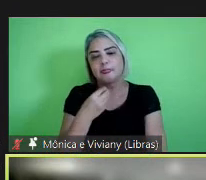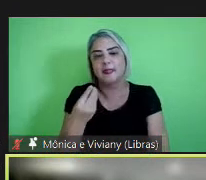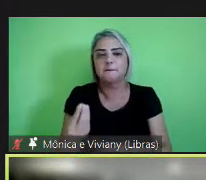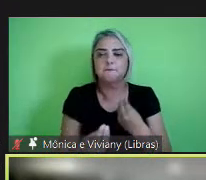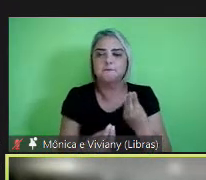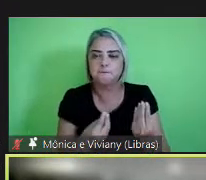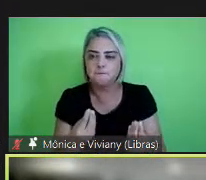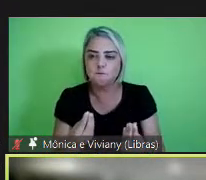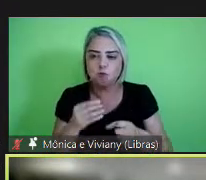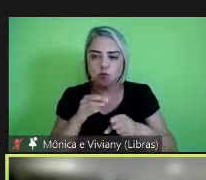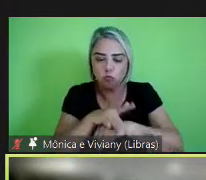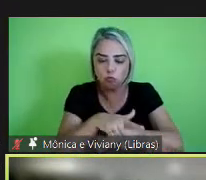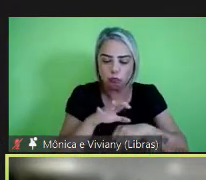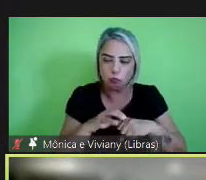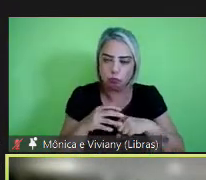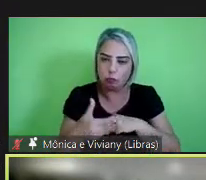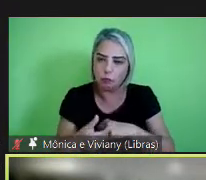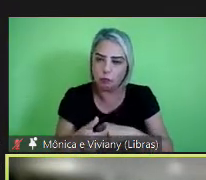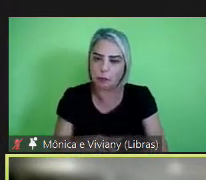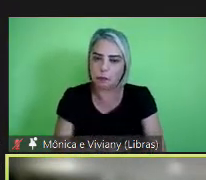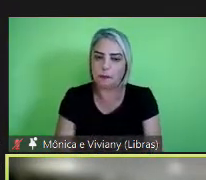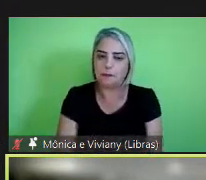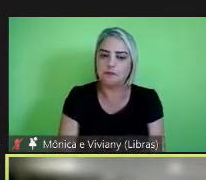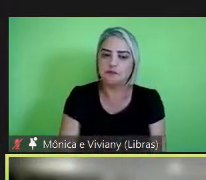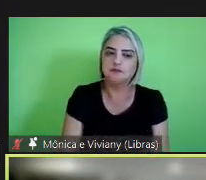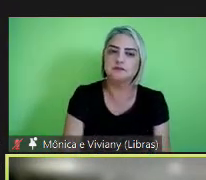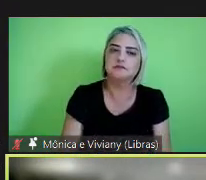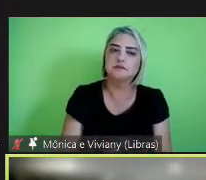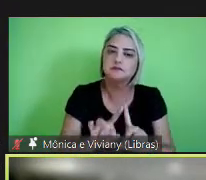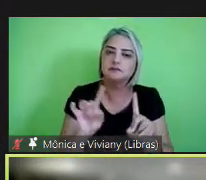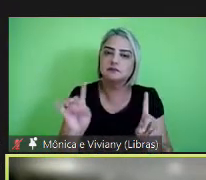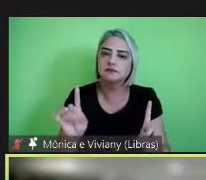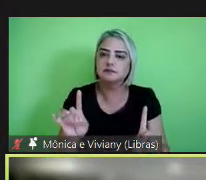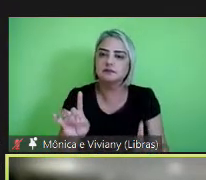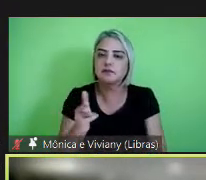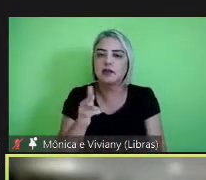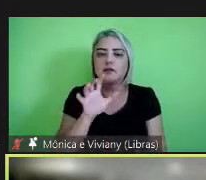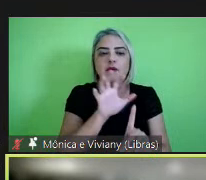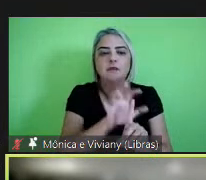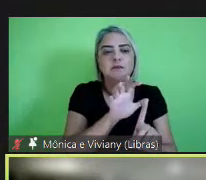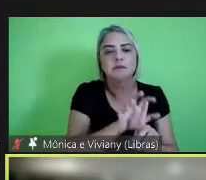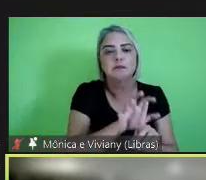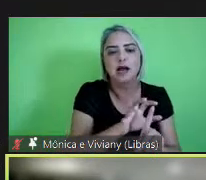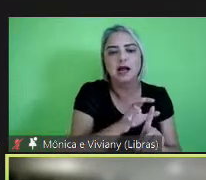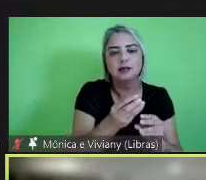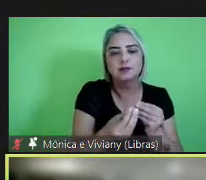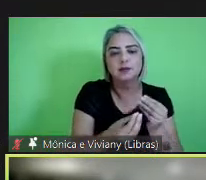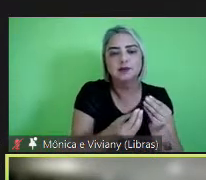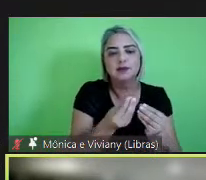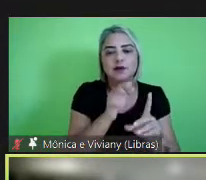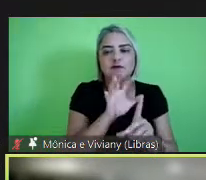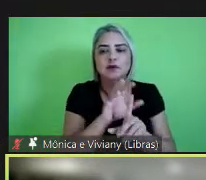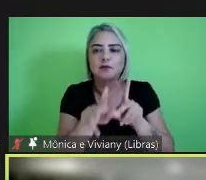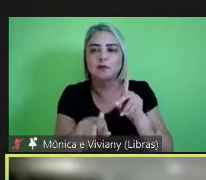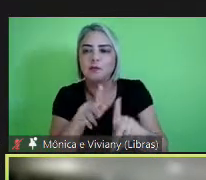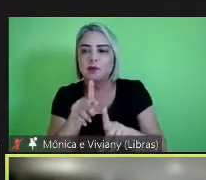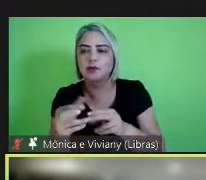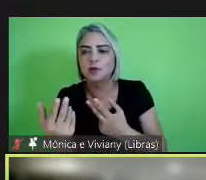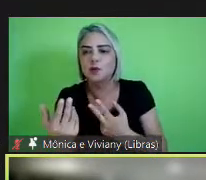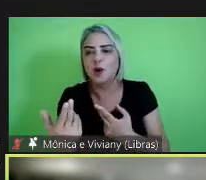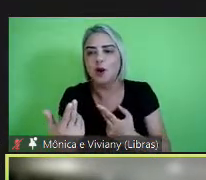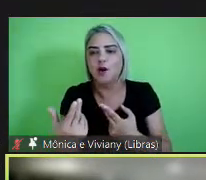But there's been an unequal impact, so it hasn't affected the population equally, and so the